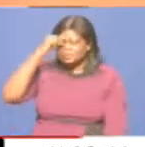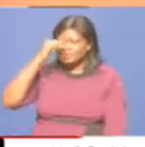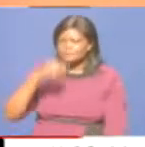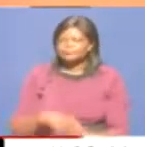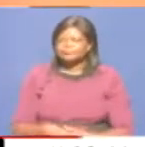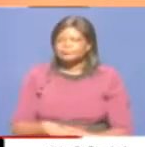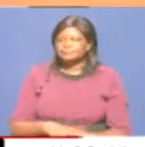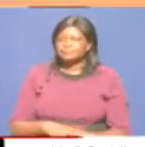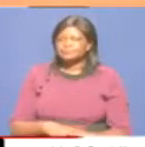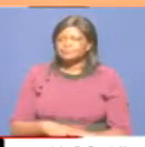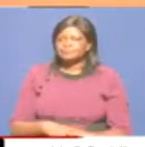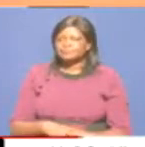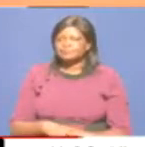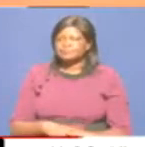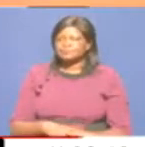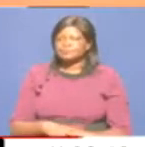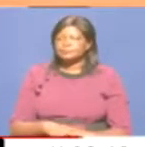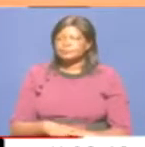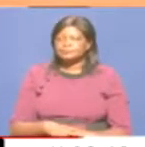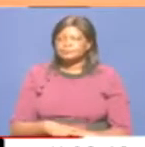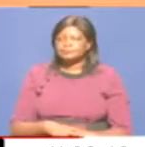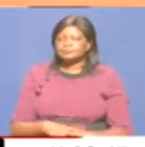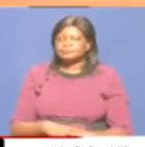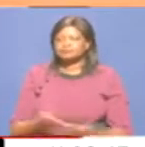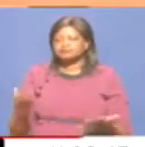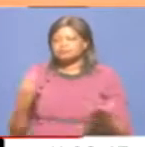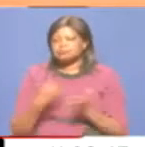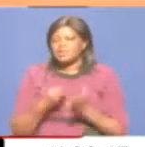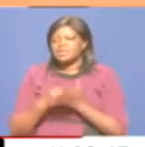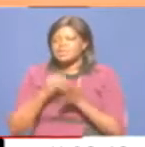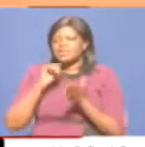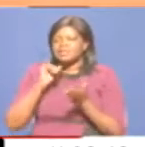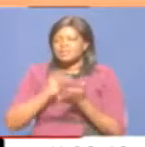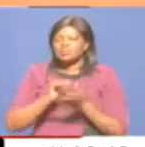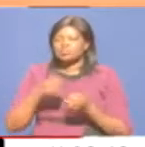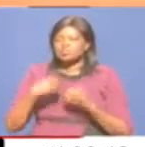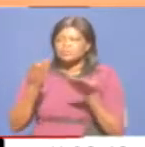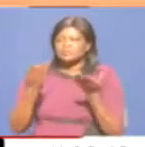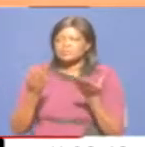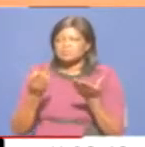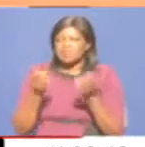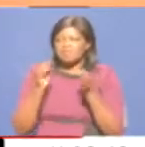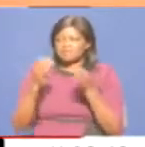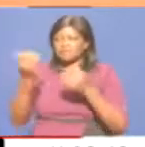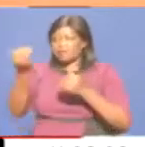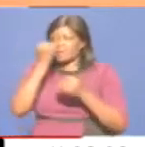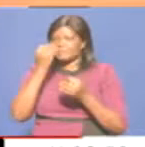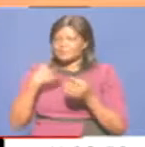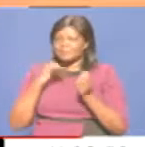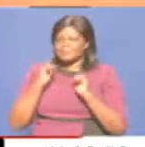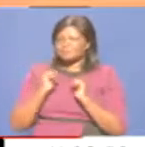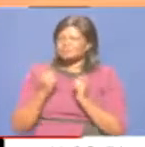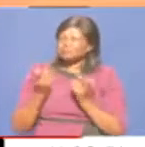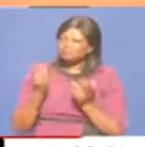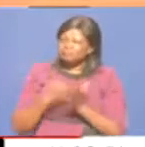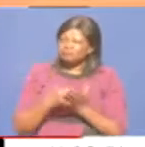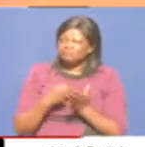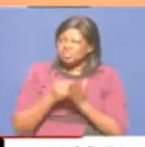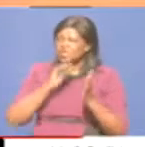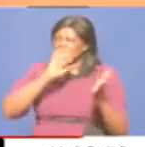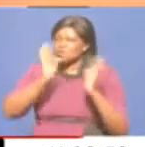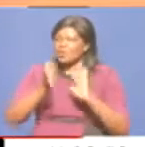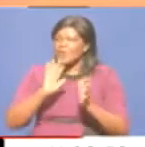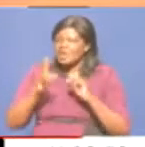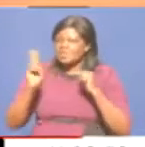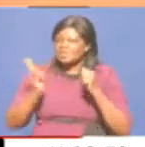national assembly now, the revenue that was divided. Mm-hmm. If you ask me, mm-hmm. that is going to take that money to around